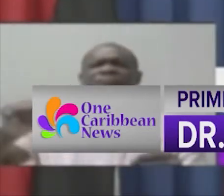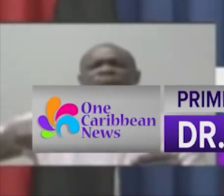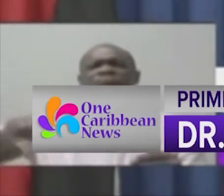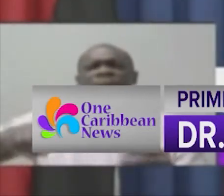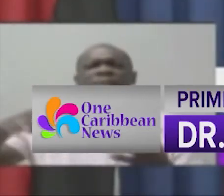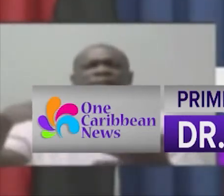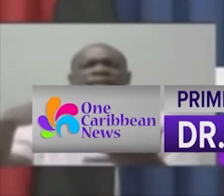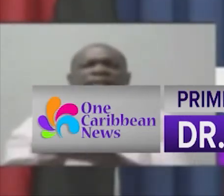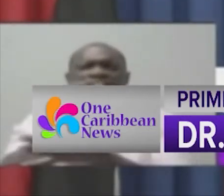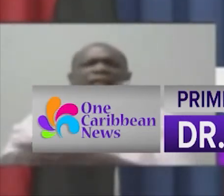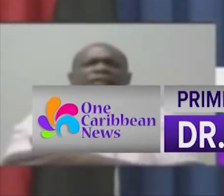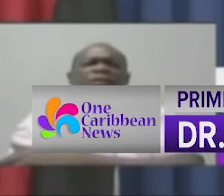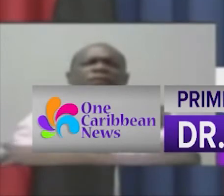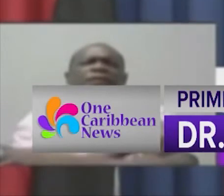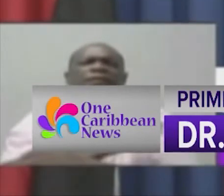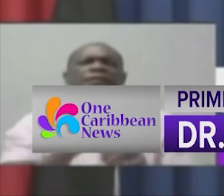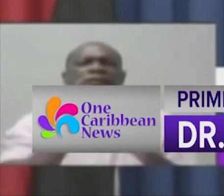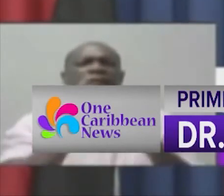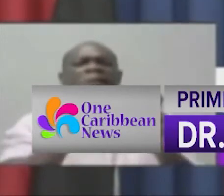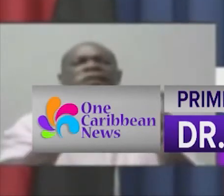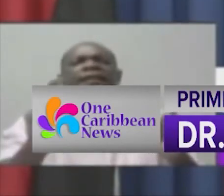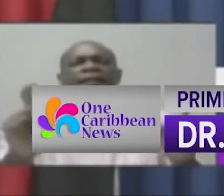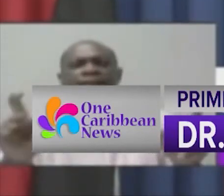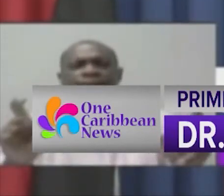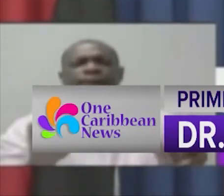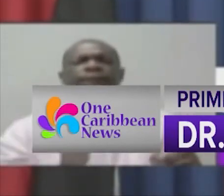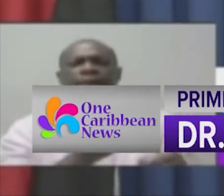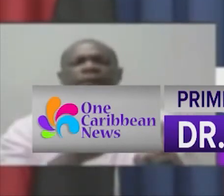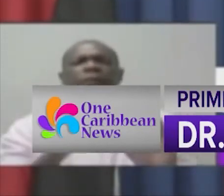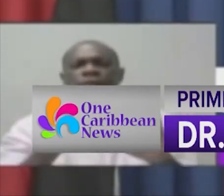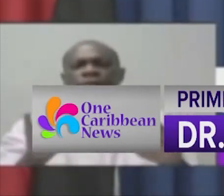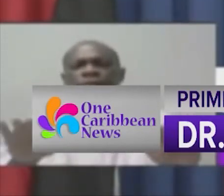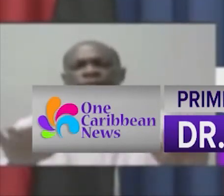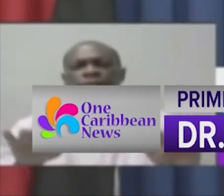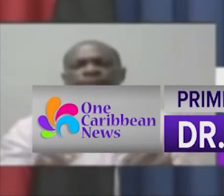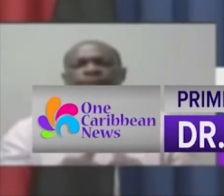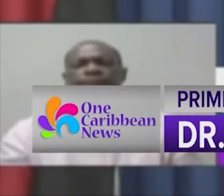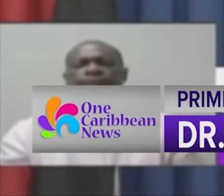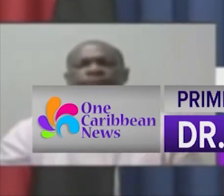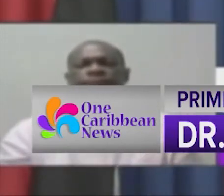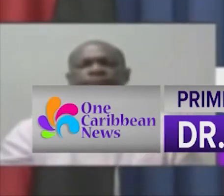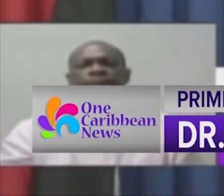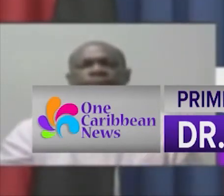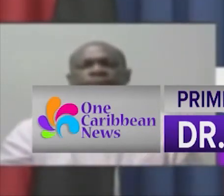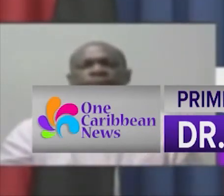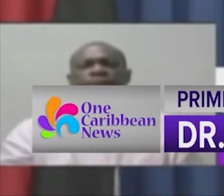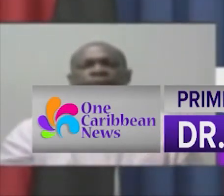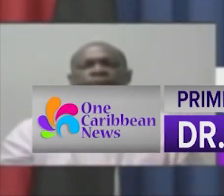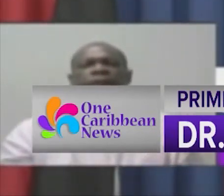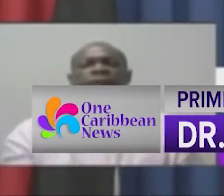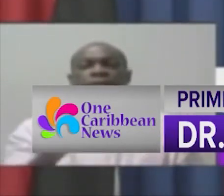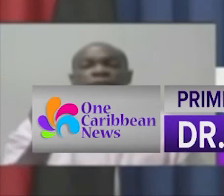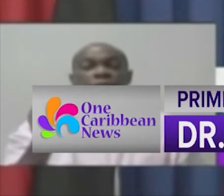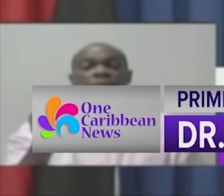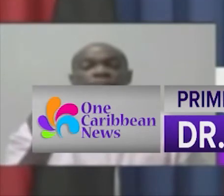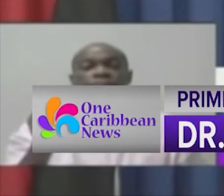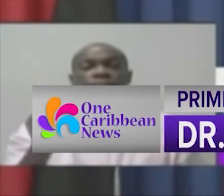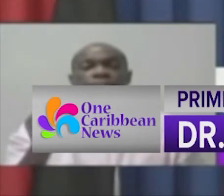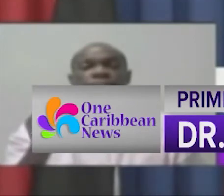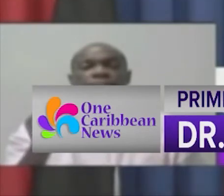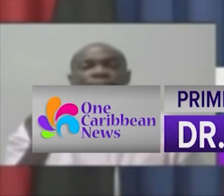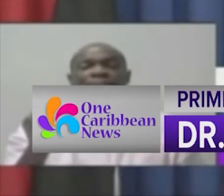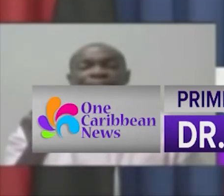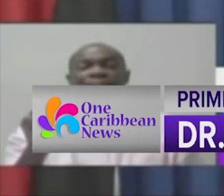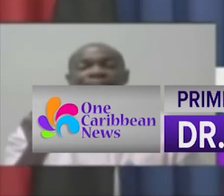with because it is the same response. So let's get that clear from now. It's not going to be